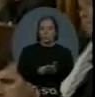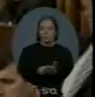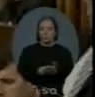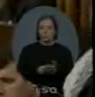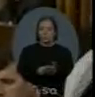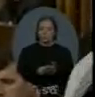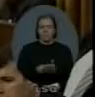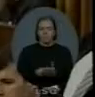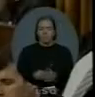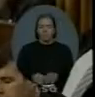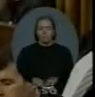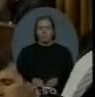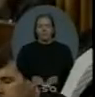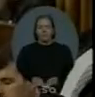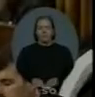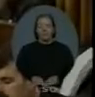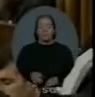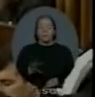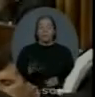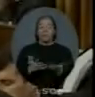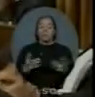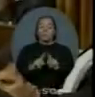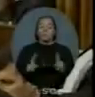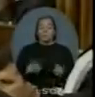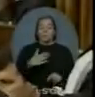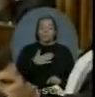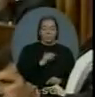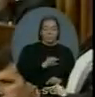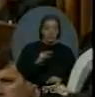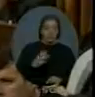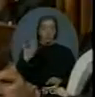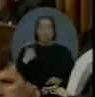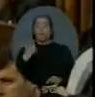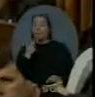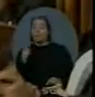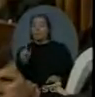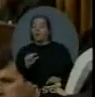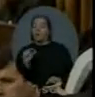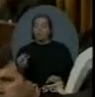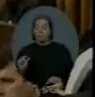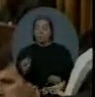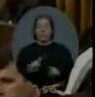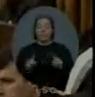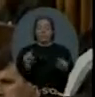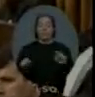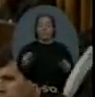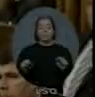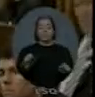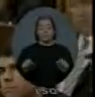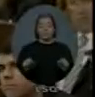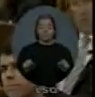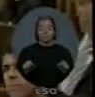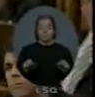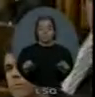tell you this, the big difference between our government and the predecessor Liberal government is the approach of ministers towards their expenses. Under